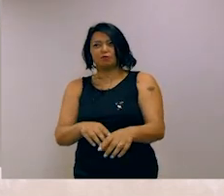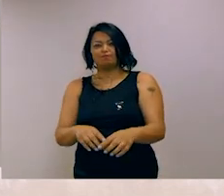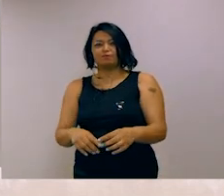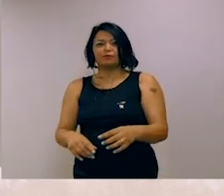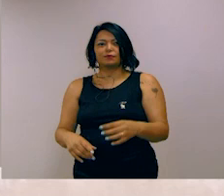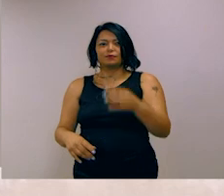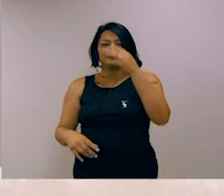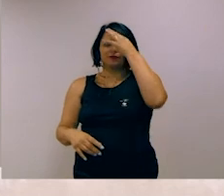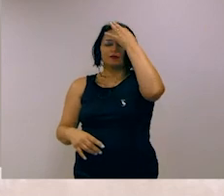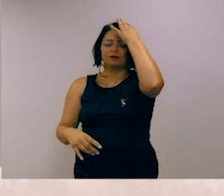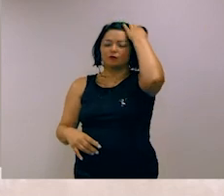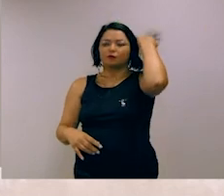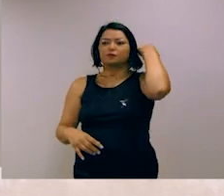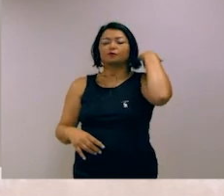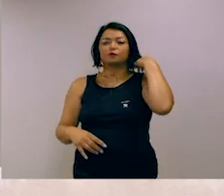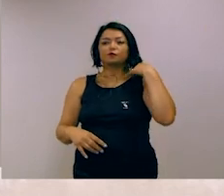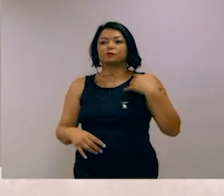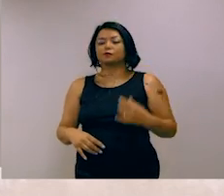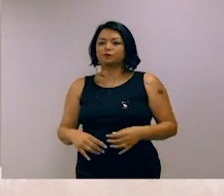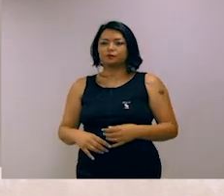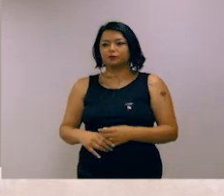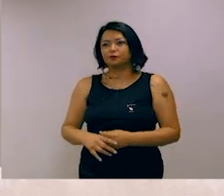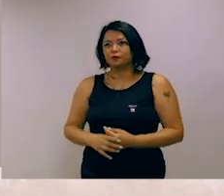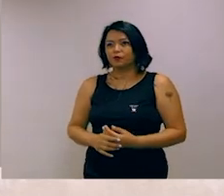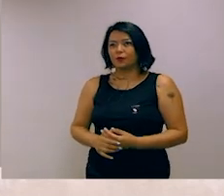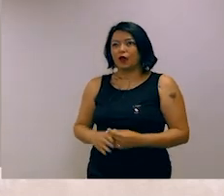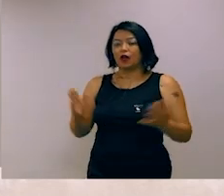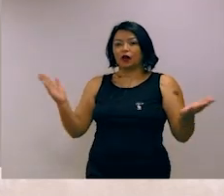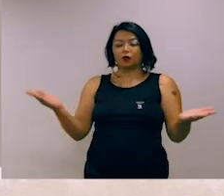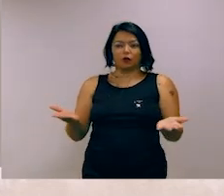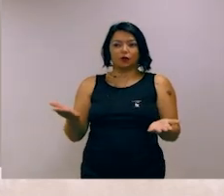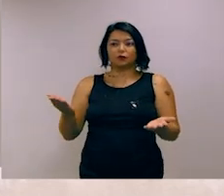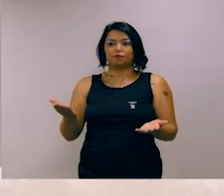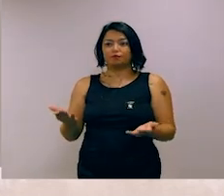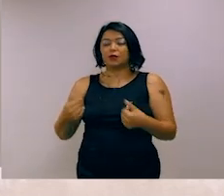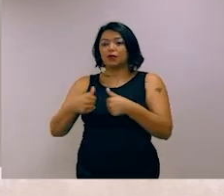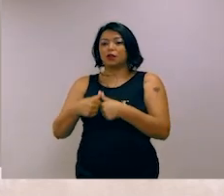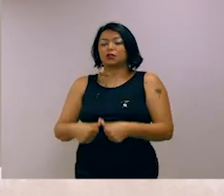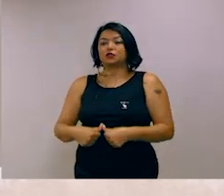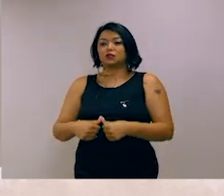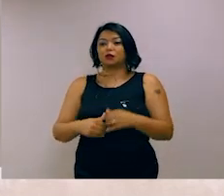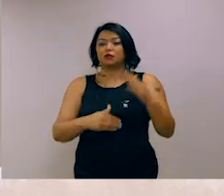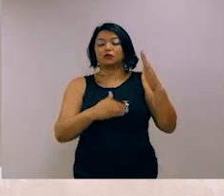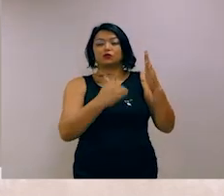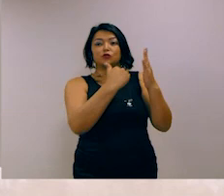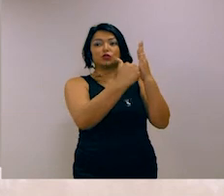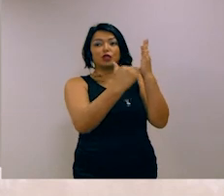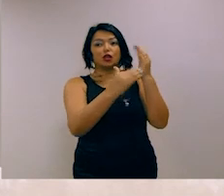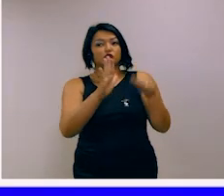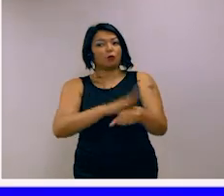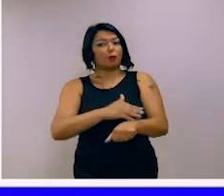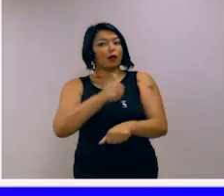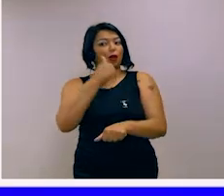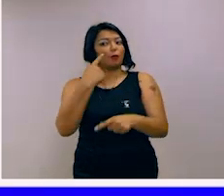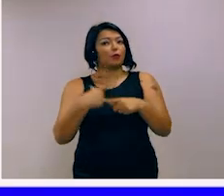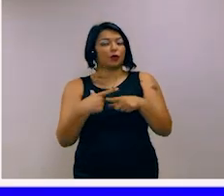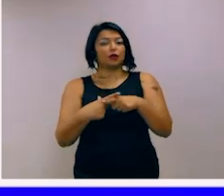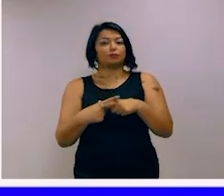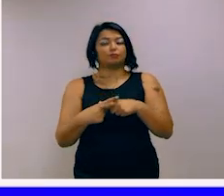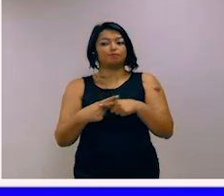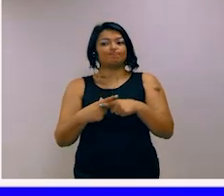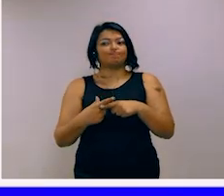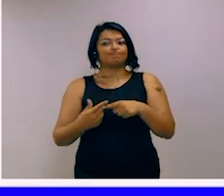obesity. So now we are in a much better state because, first of all, we have much better predictors of our